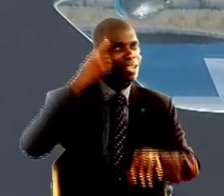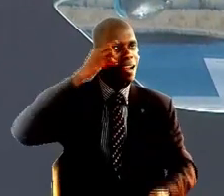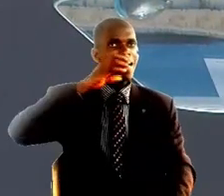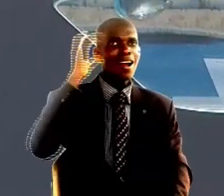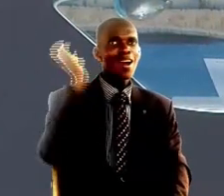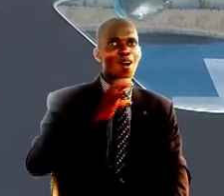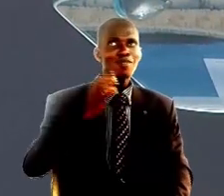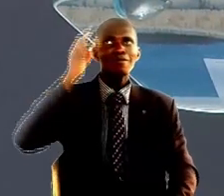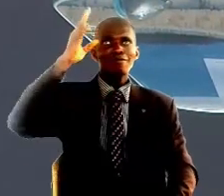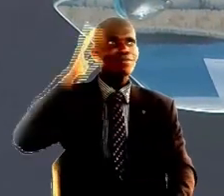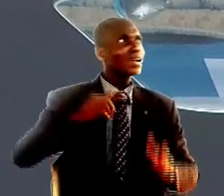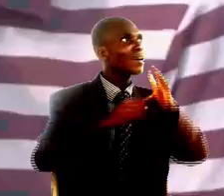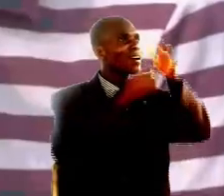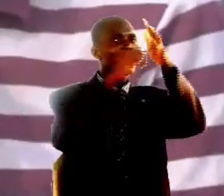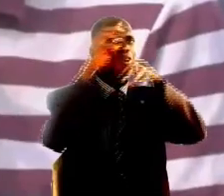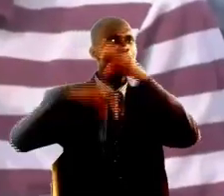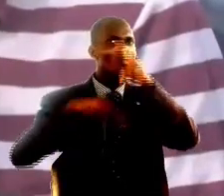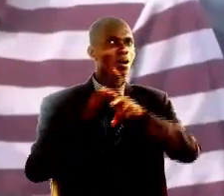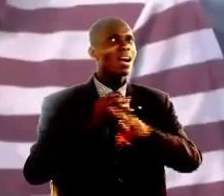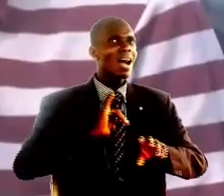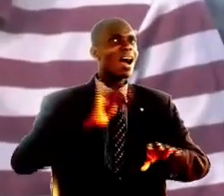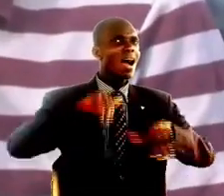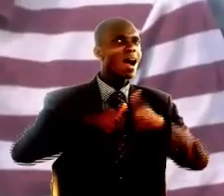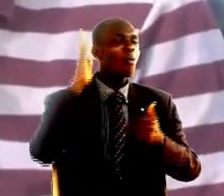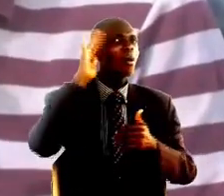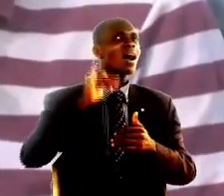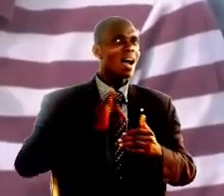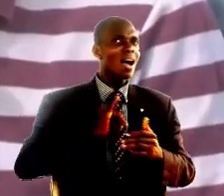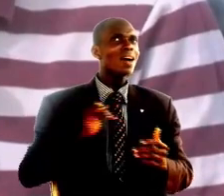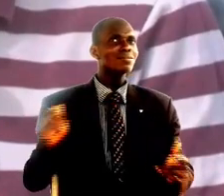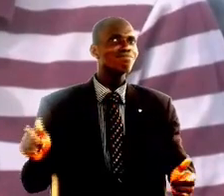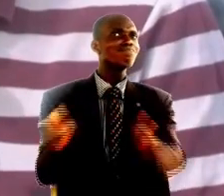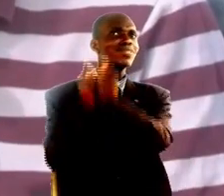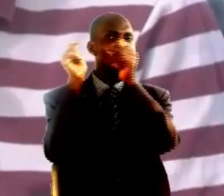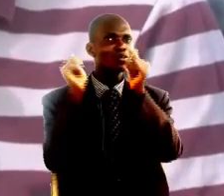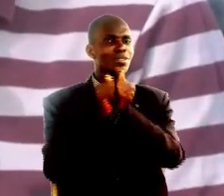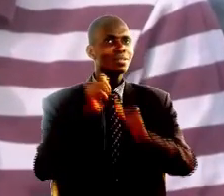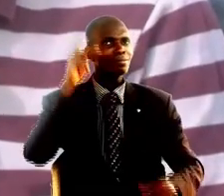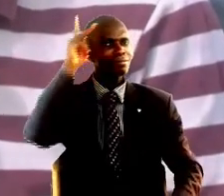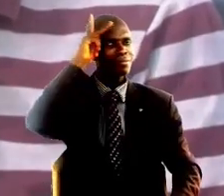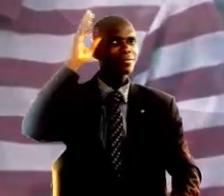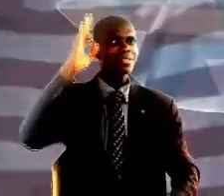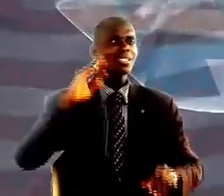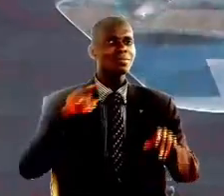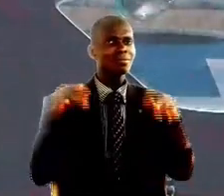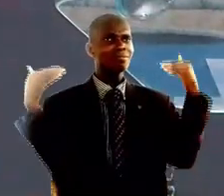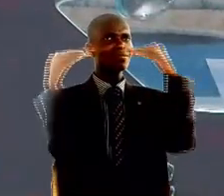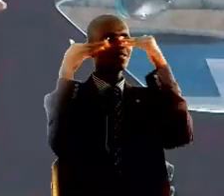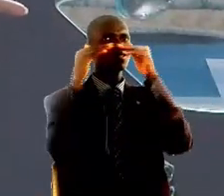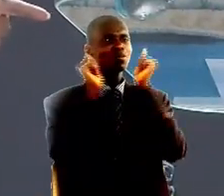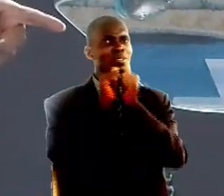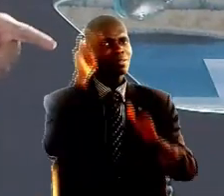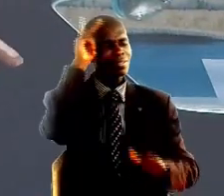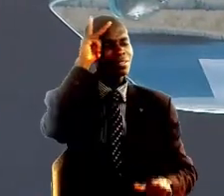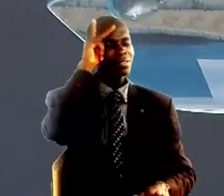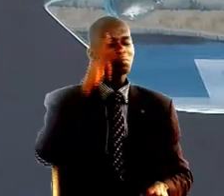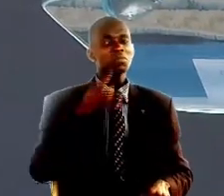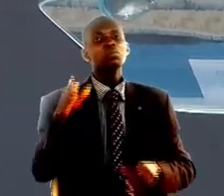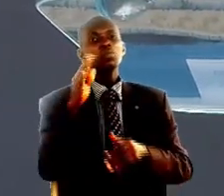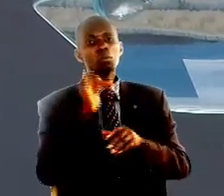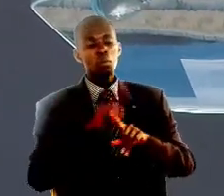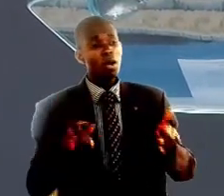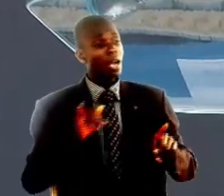even go beyond you? But I told them to say amen anyway. And they said, amen anyway. I could stand here and begin to talk